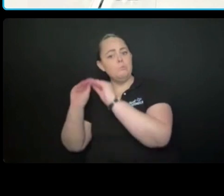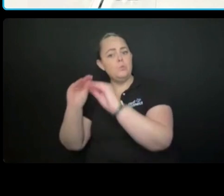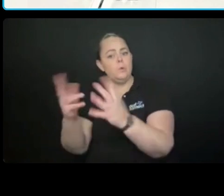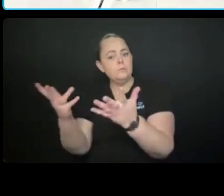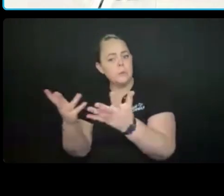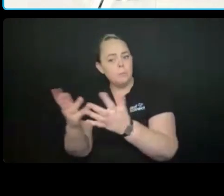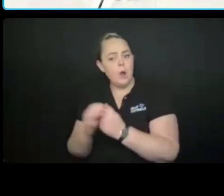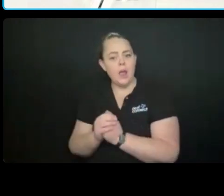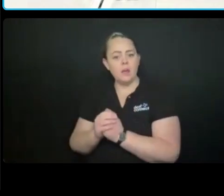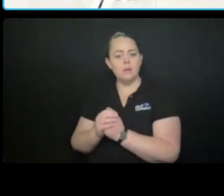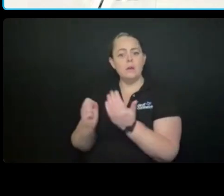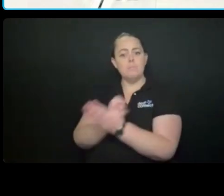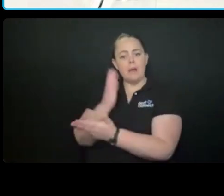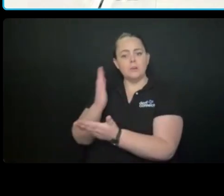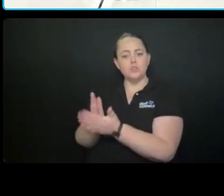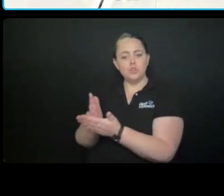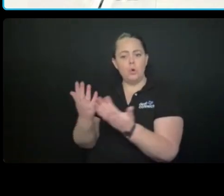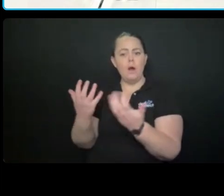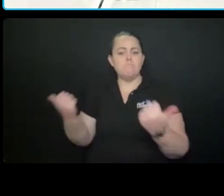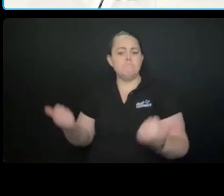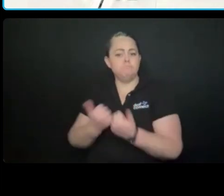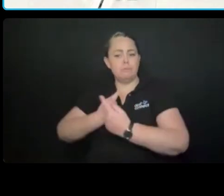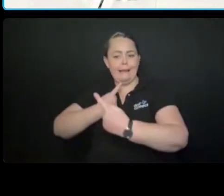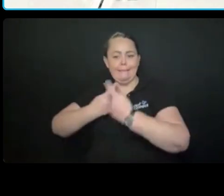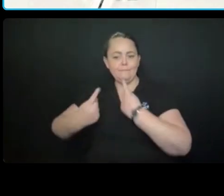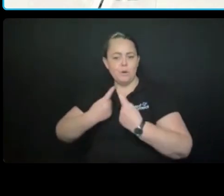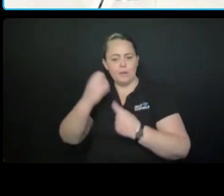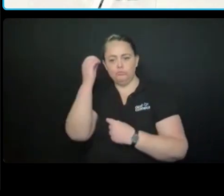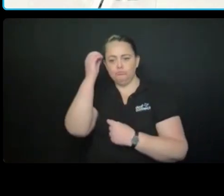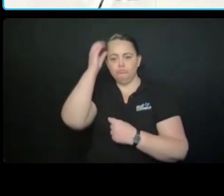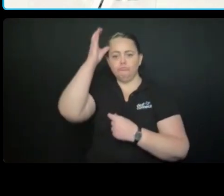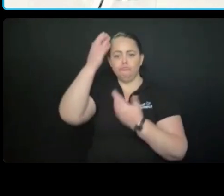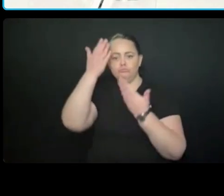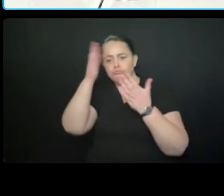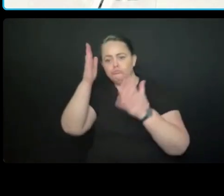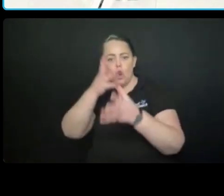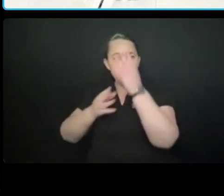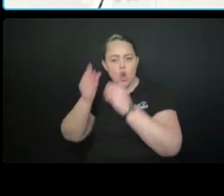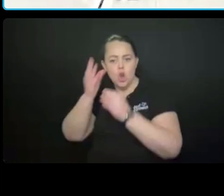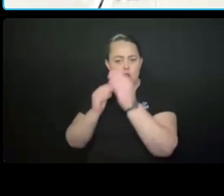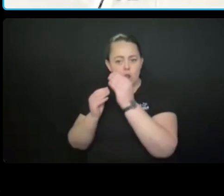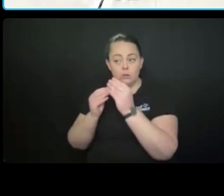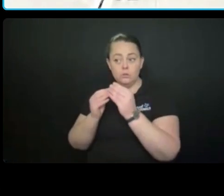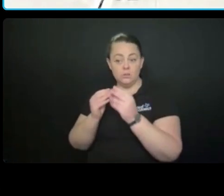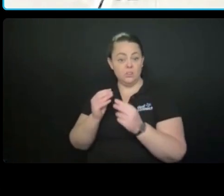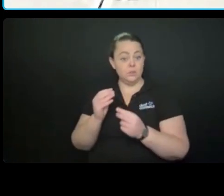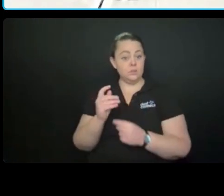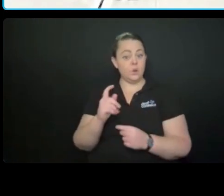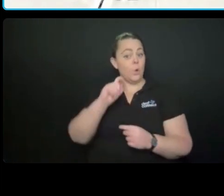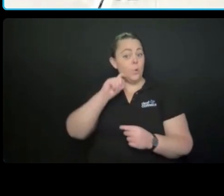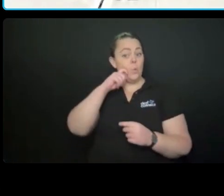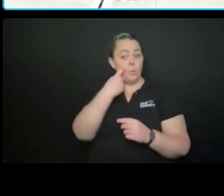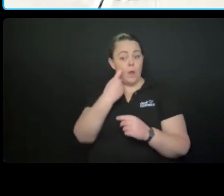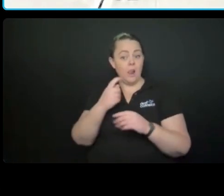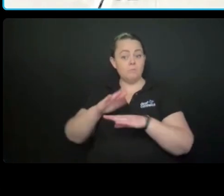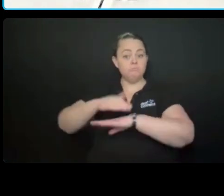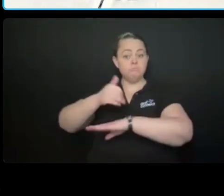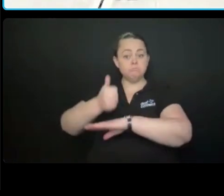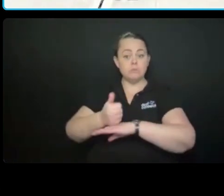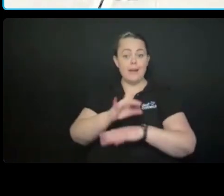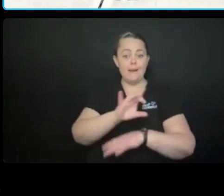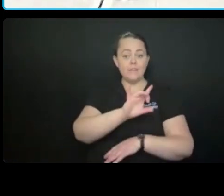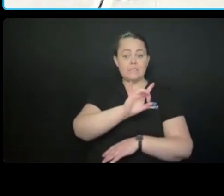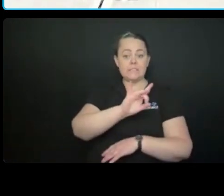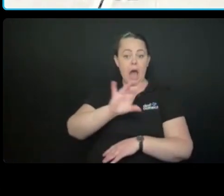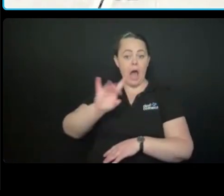care. This includes the publication of QI program data through star ratings. So the QI program has developed over time